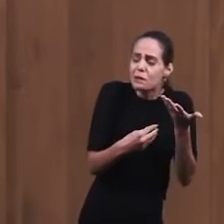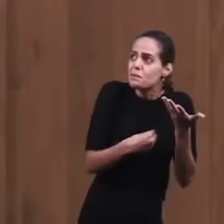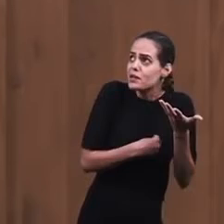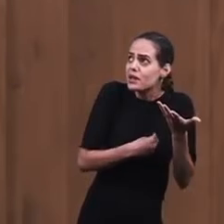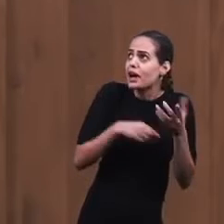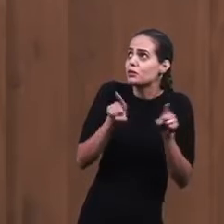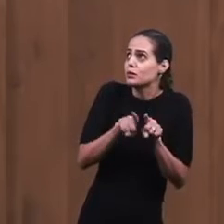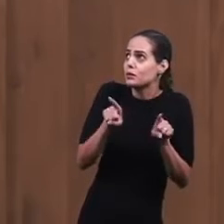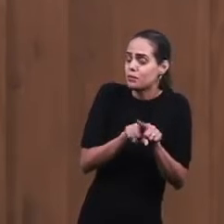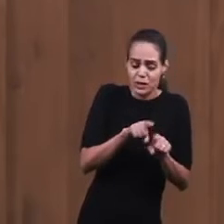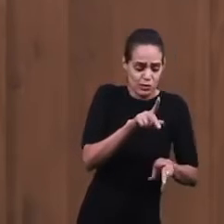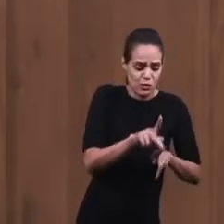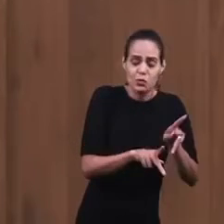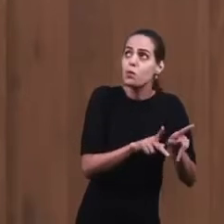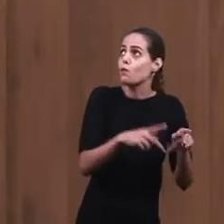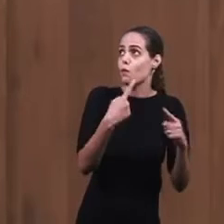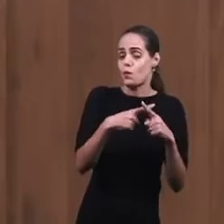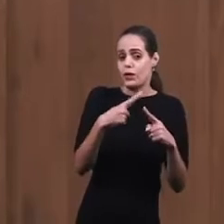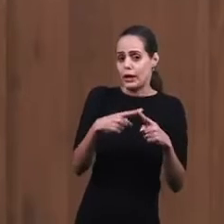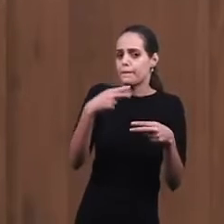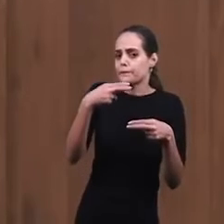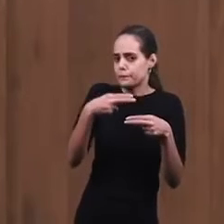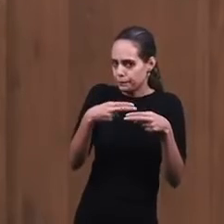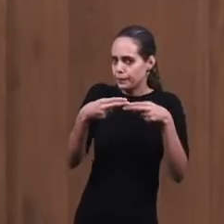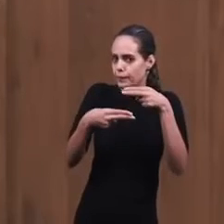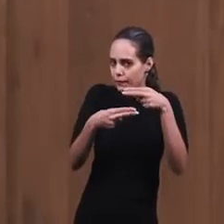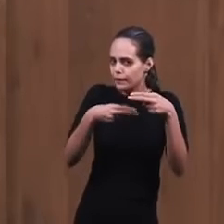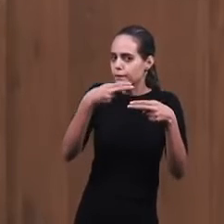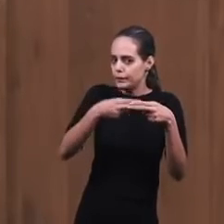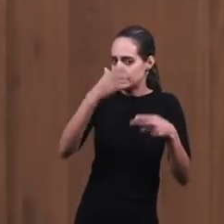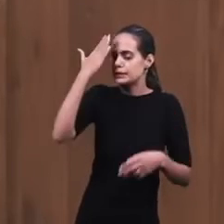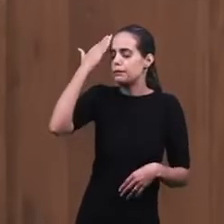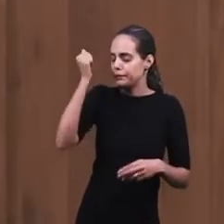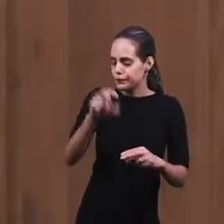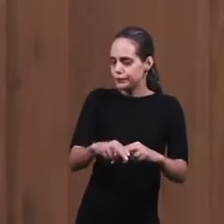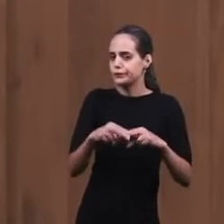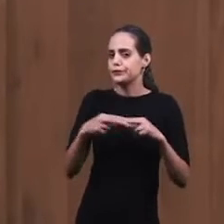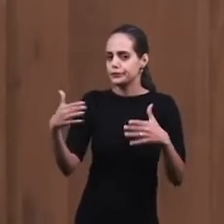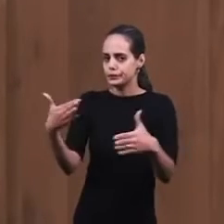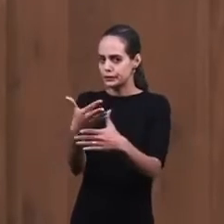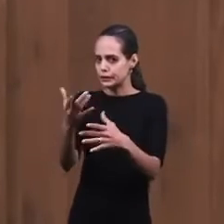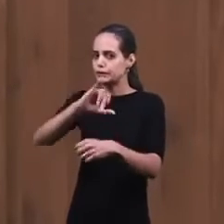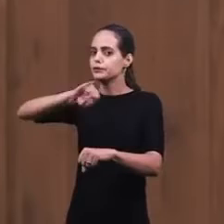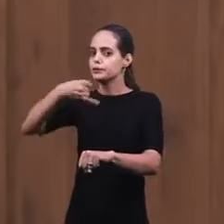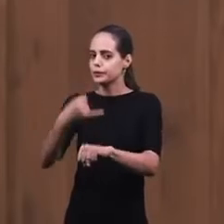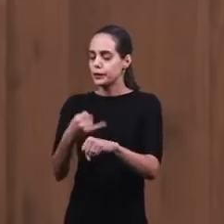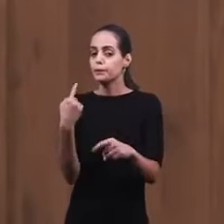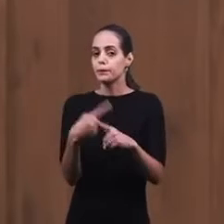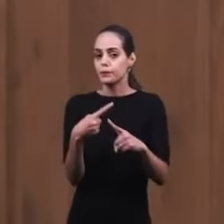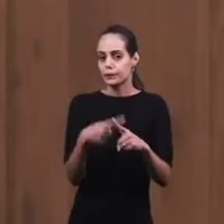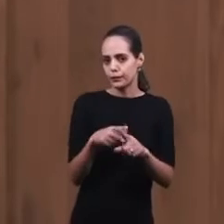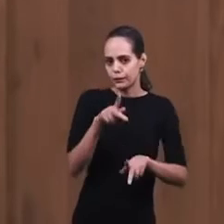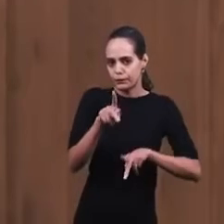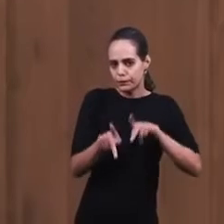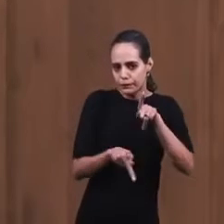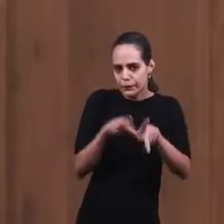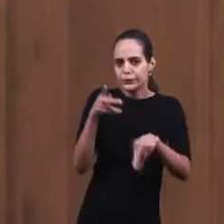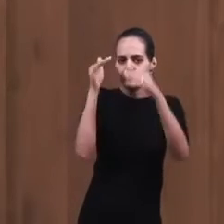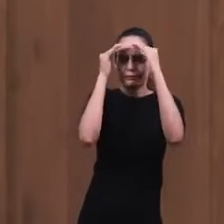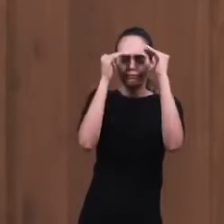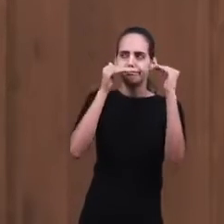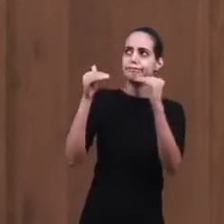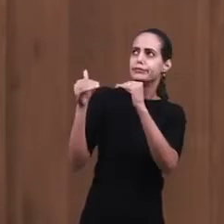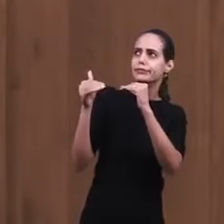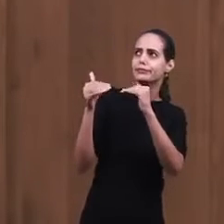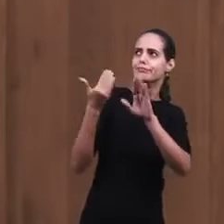that Jerusalem was in that situation because the people had disobeyed the Lord and distanced themselves from the Lord and